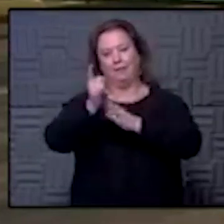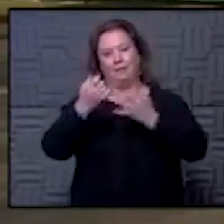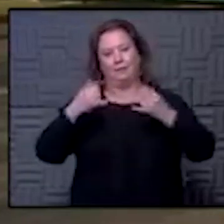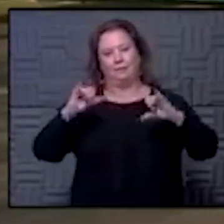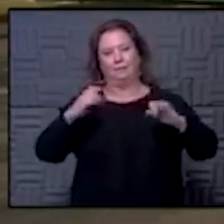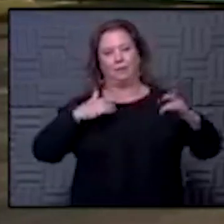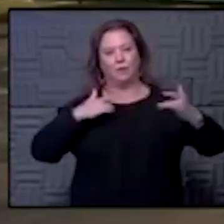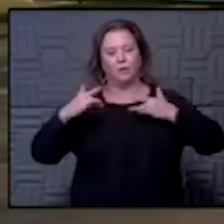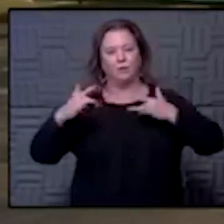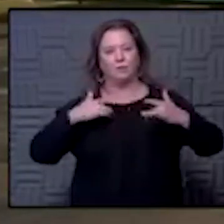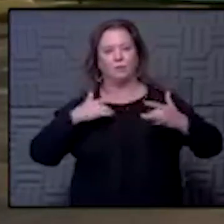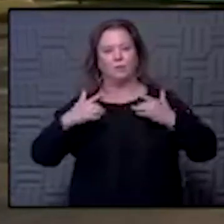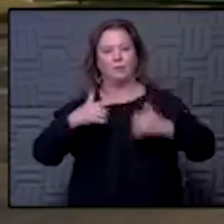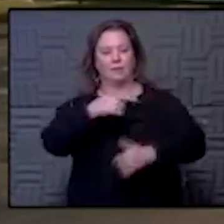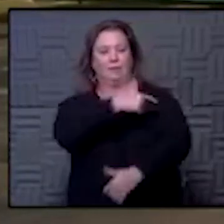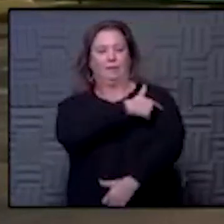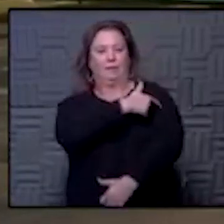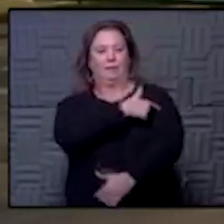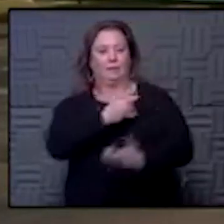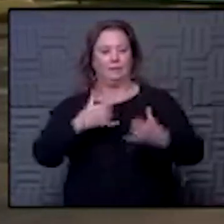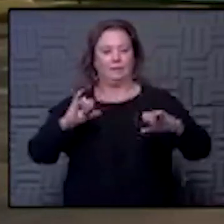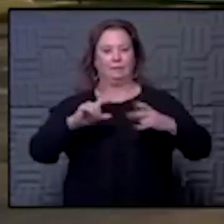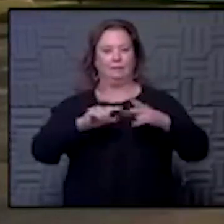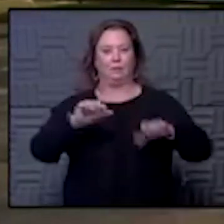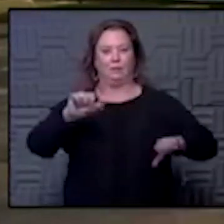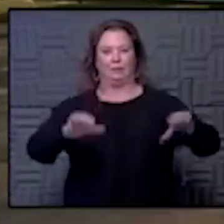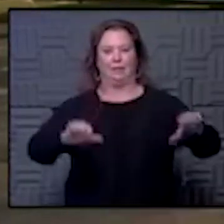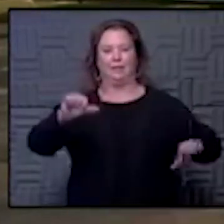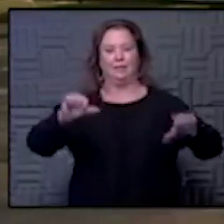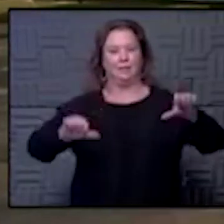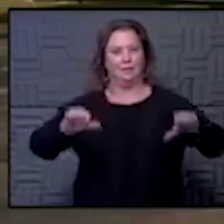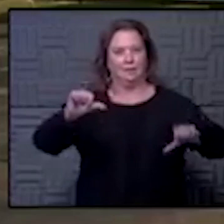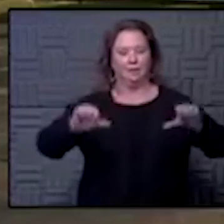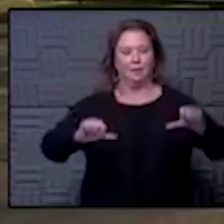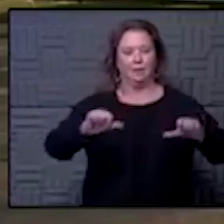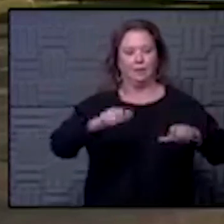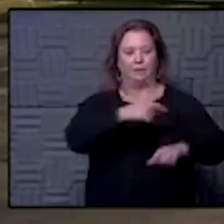lot of concern about the vaccine. There's hesitancy.